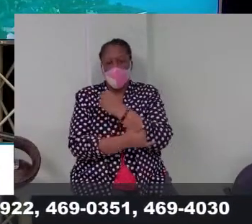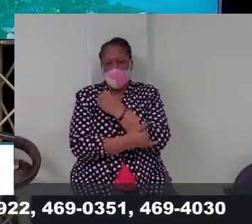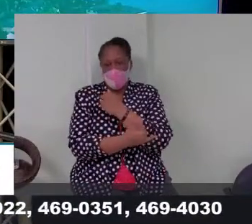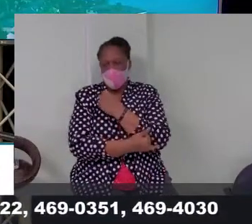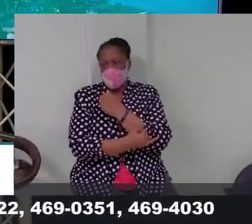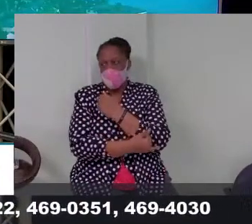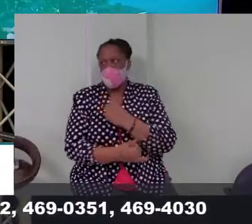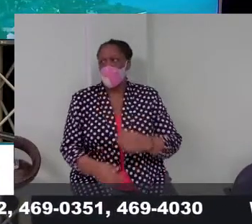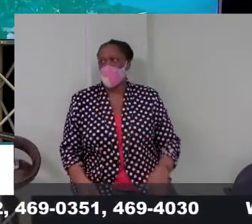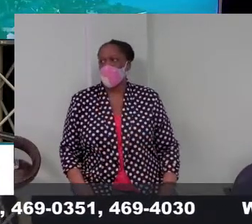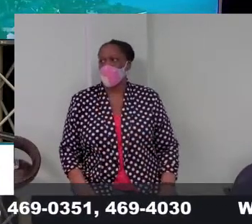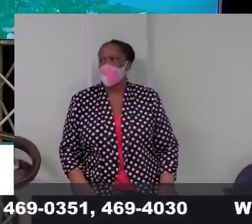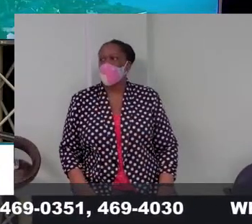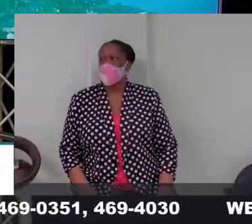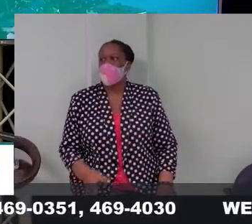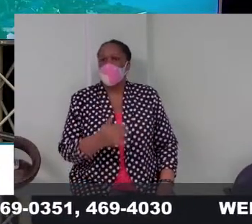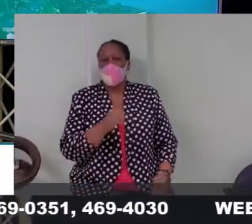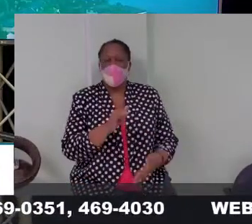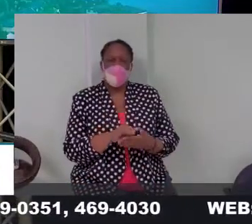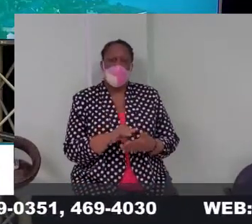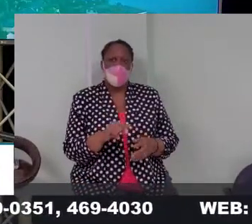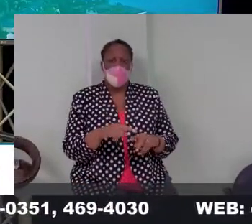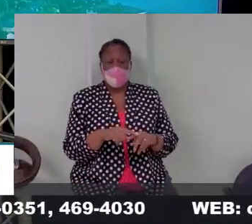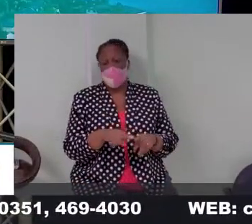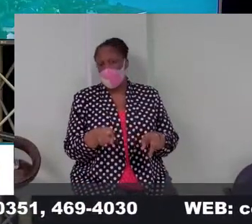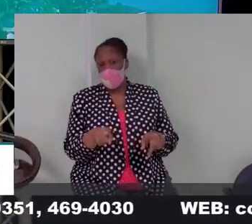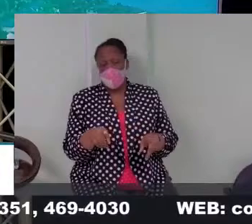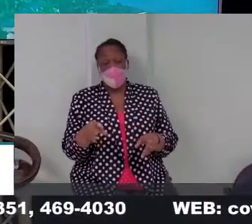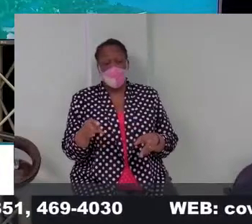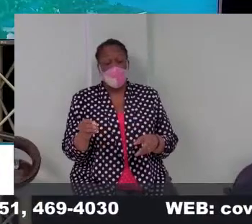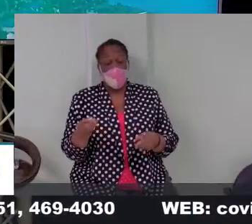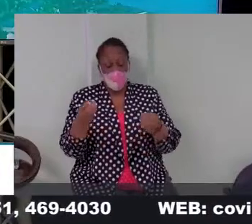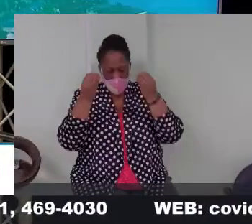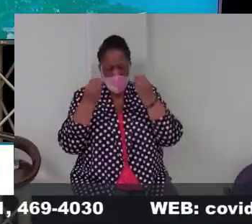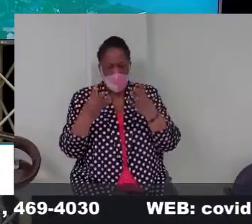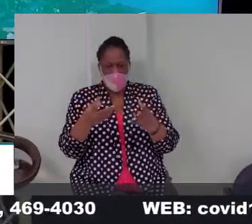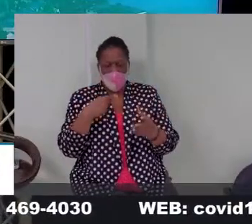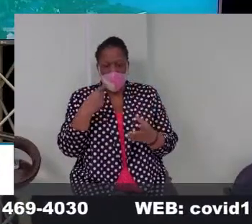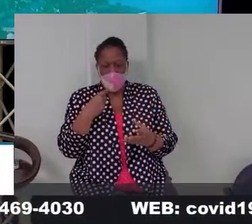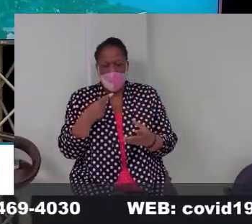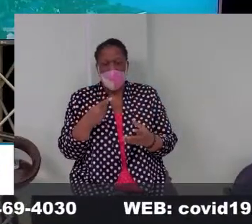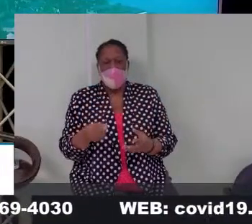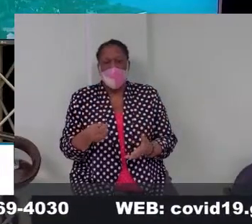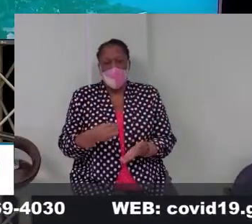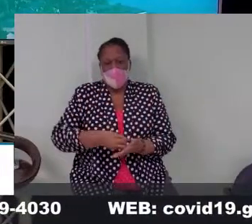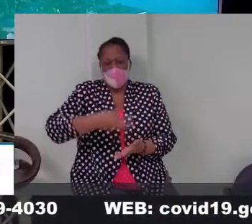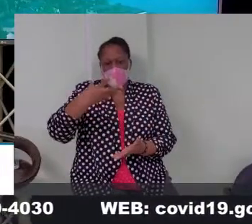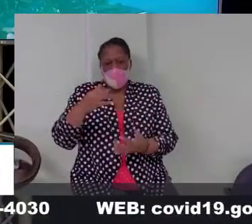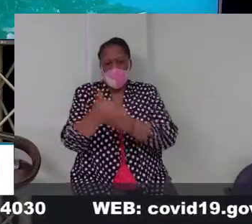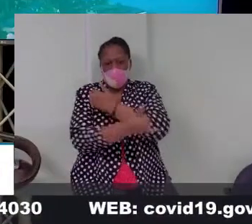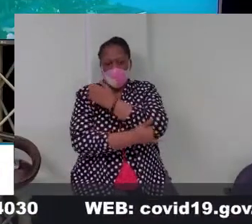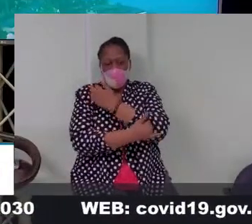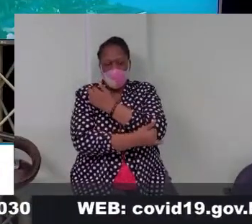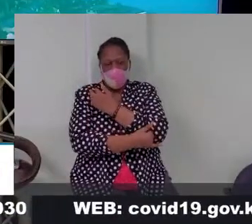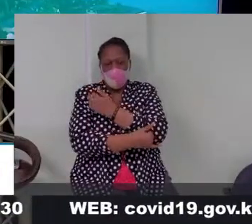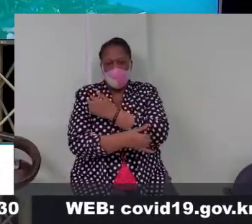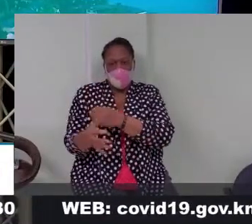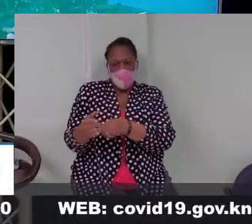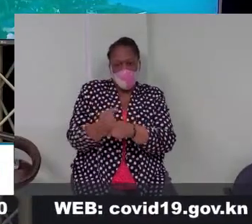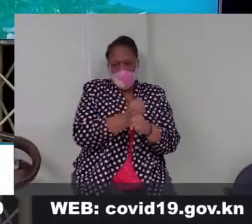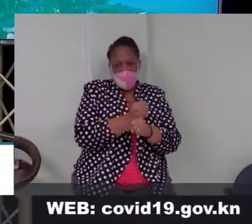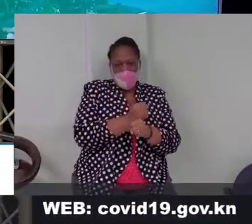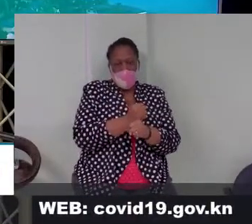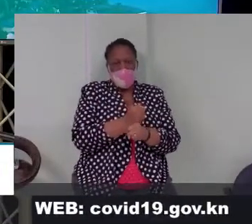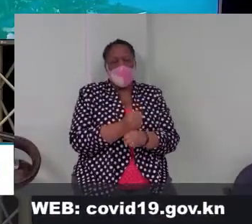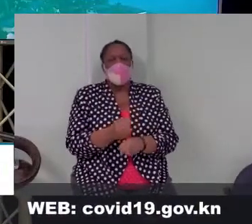this news that the rich countries are hoarding the COVID-19 vaccine.